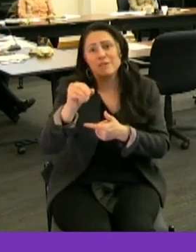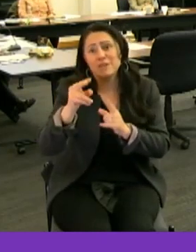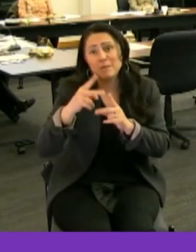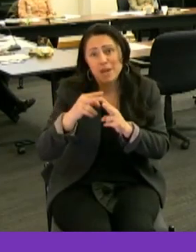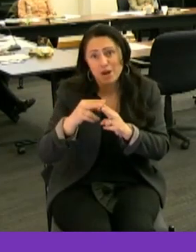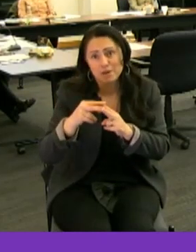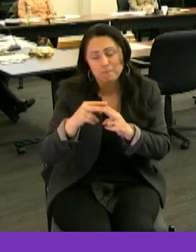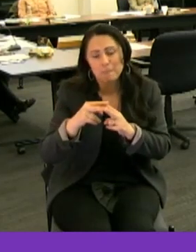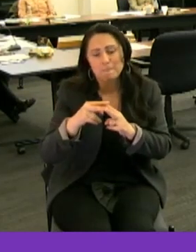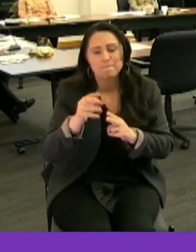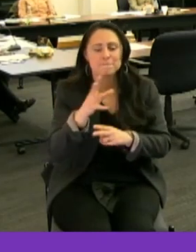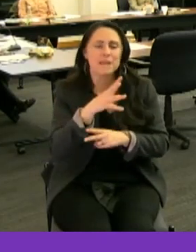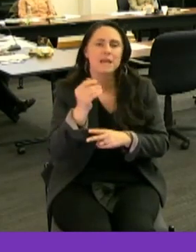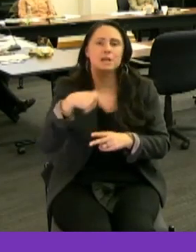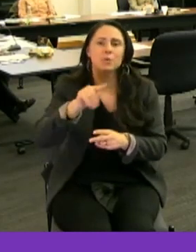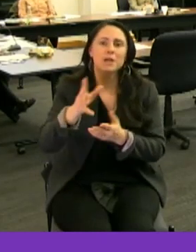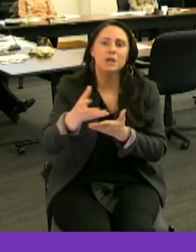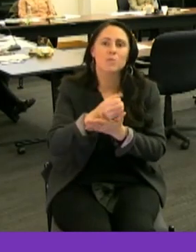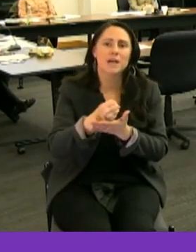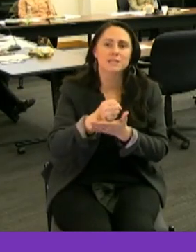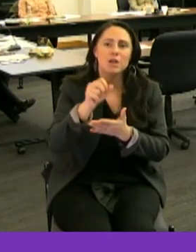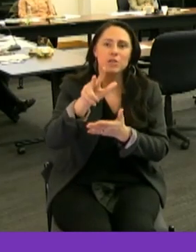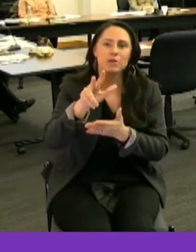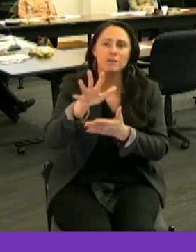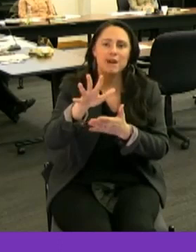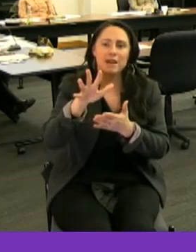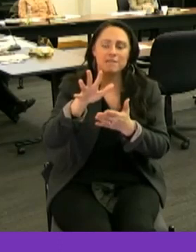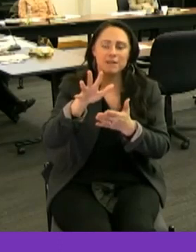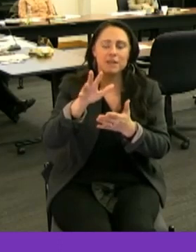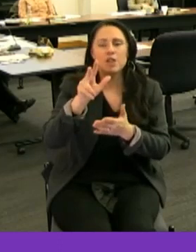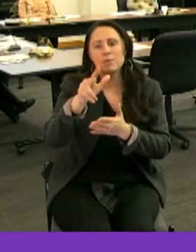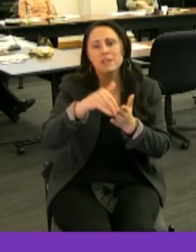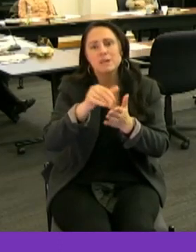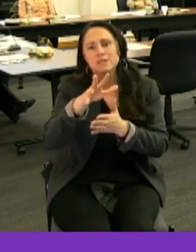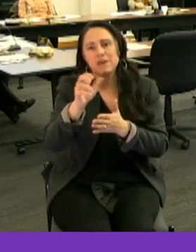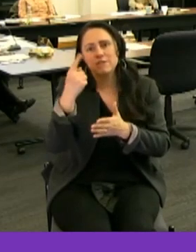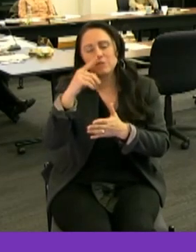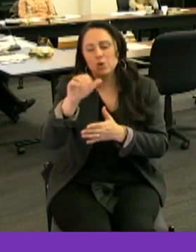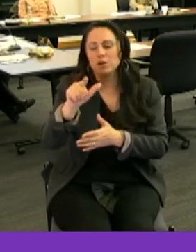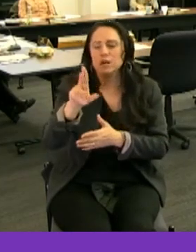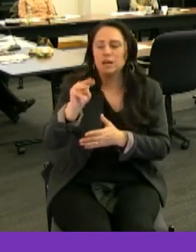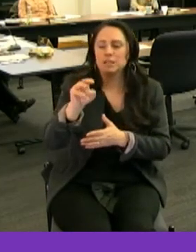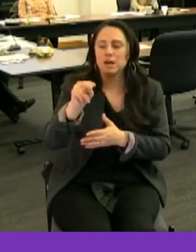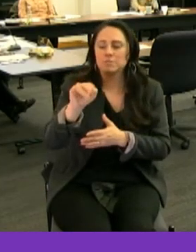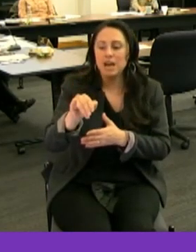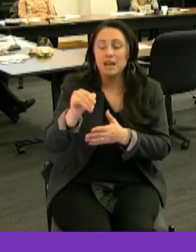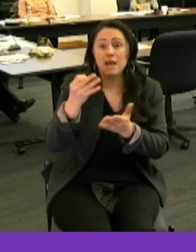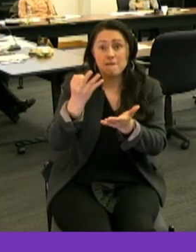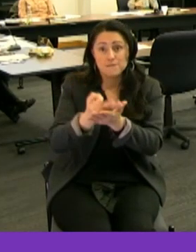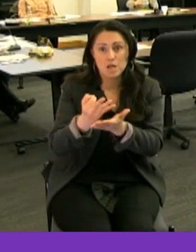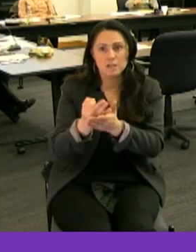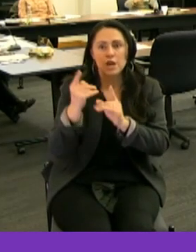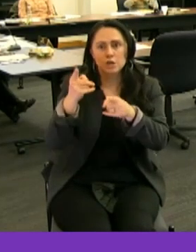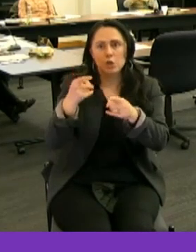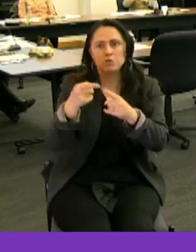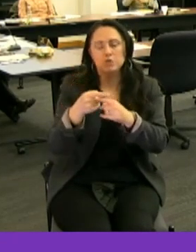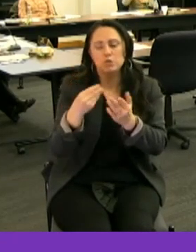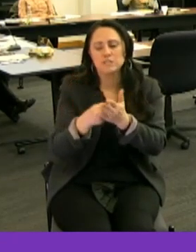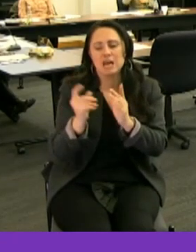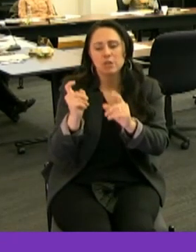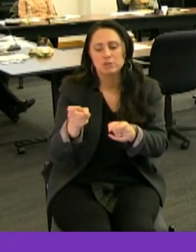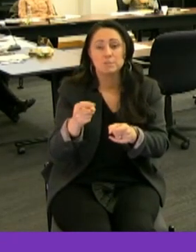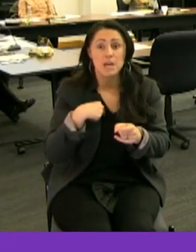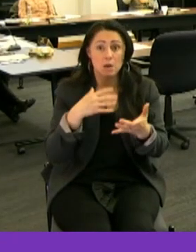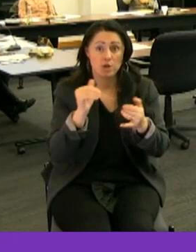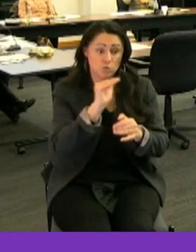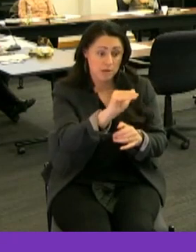pair, and we raised $3,500 for our alumni fund, which goes to scholarships. I'd like to